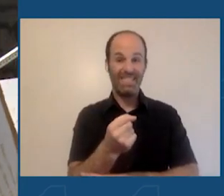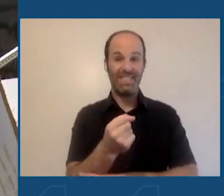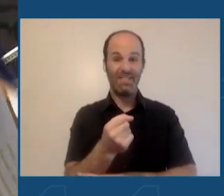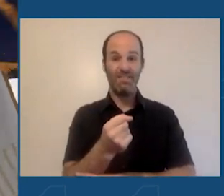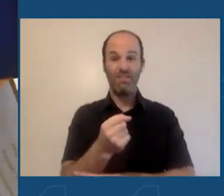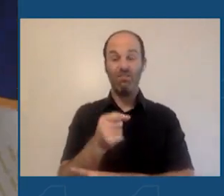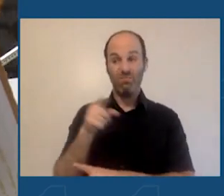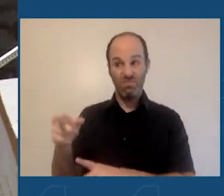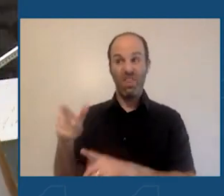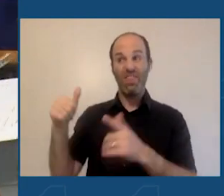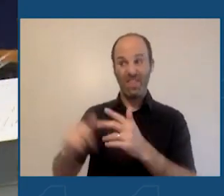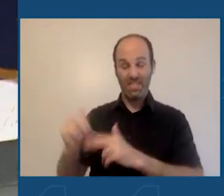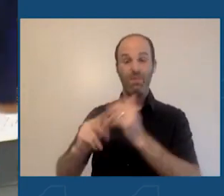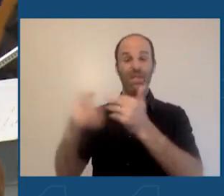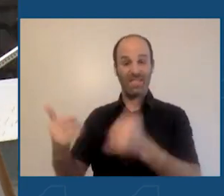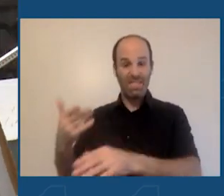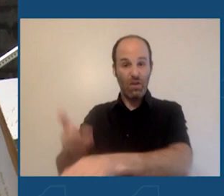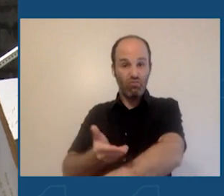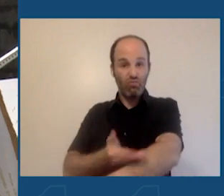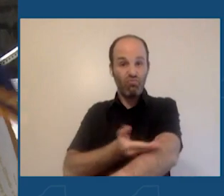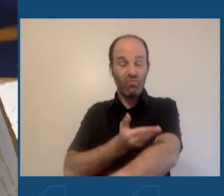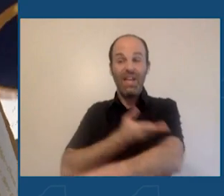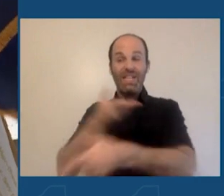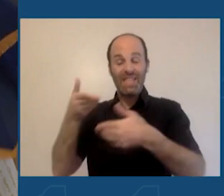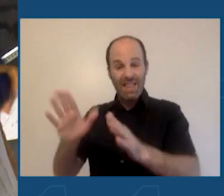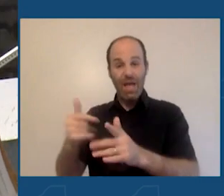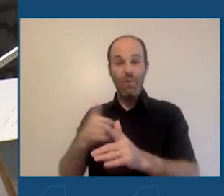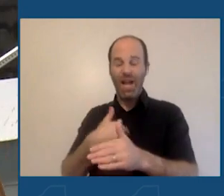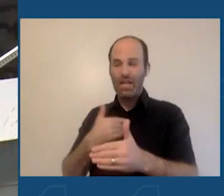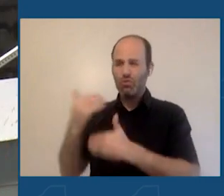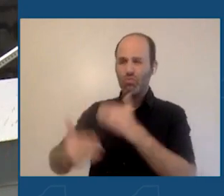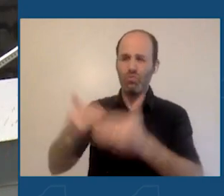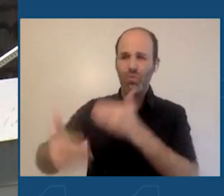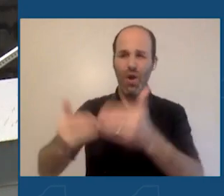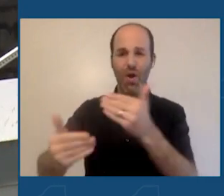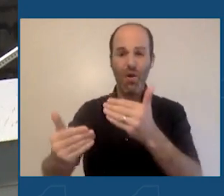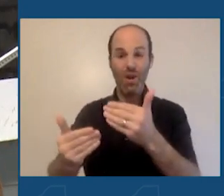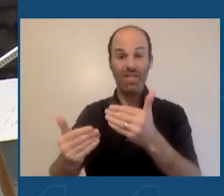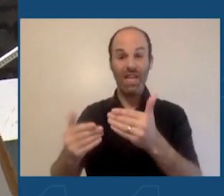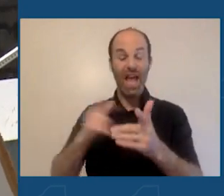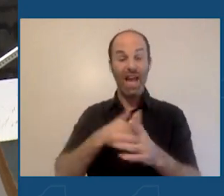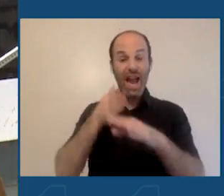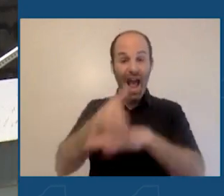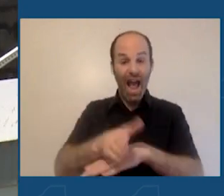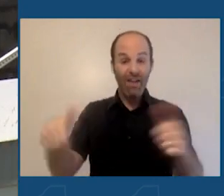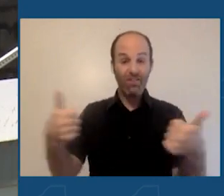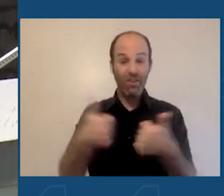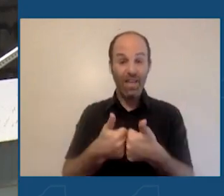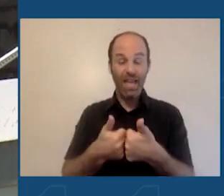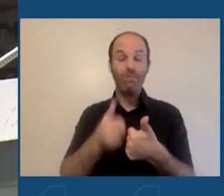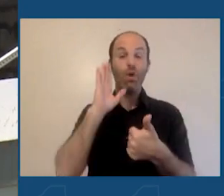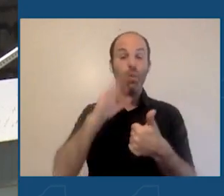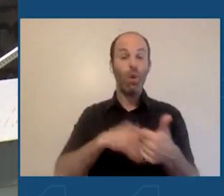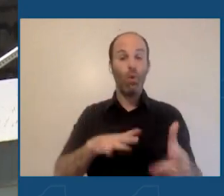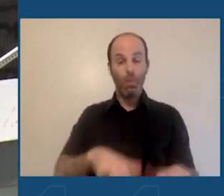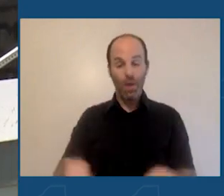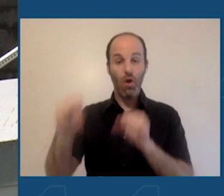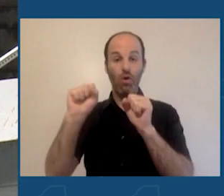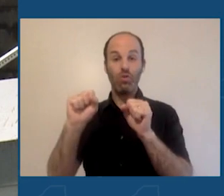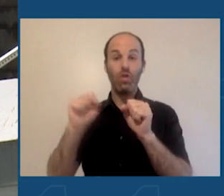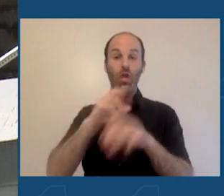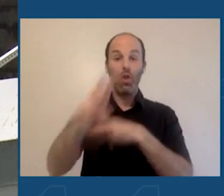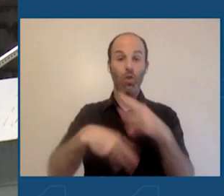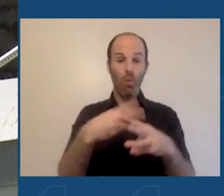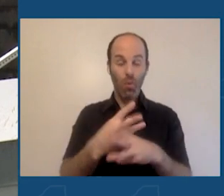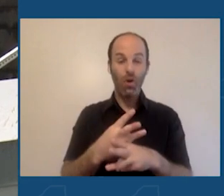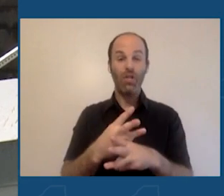is allowing us to really move forward. And right after these World University Games, we're hosting the World Championships of Synchronized Figure